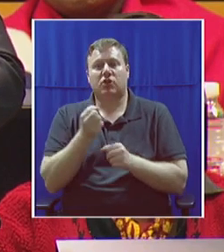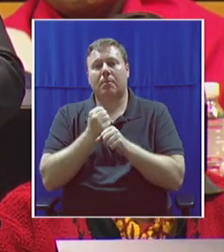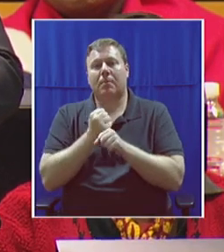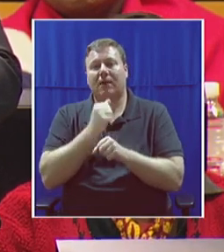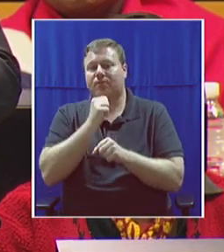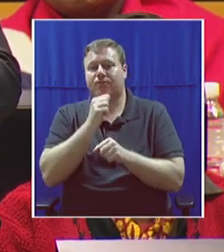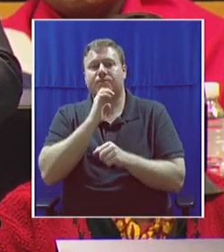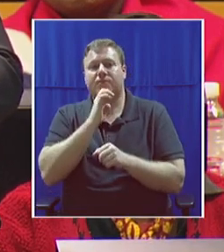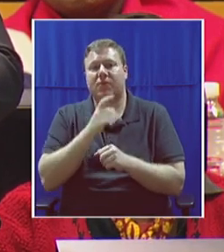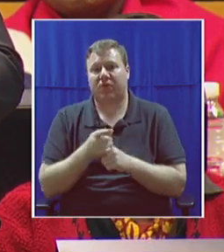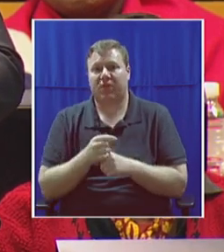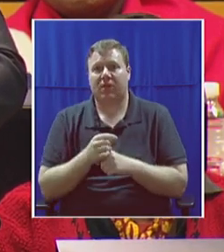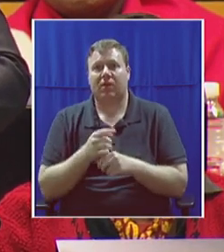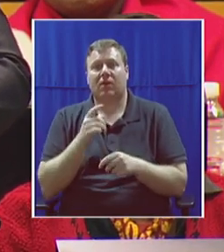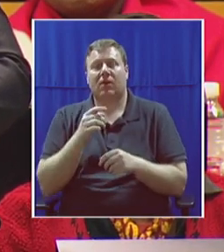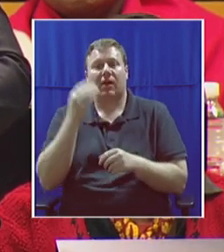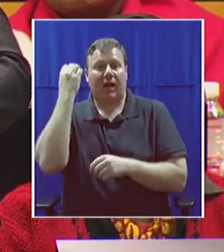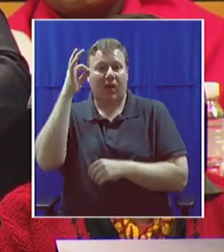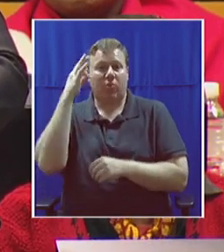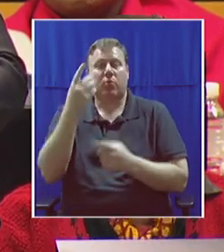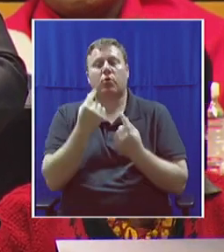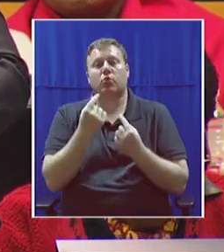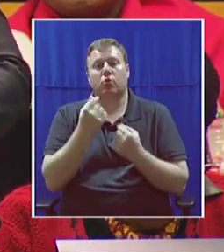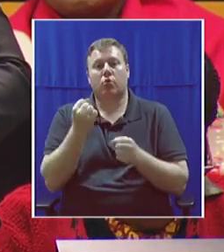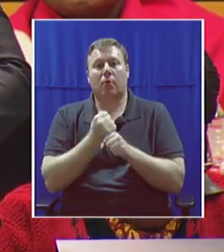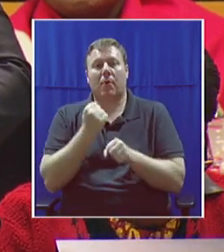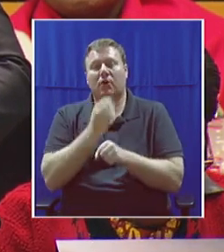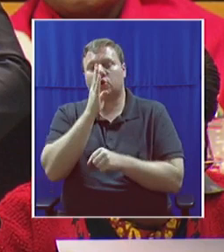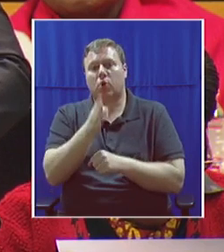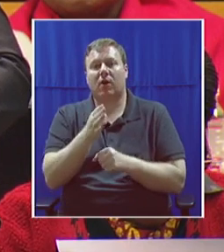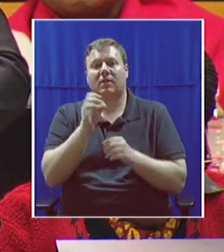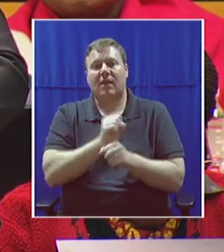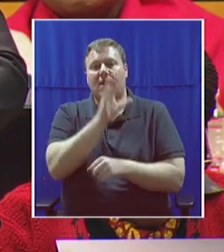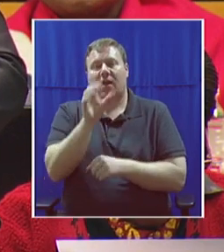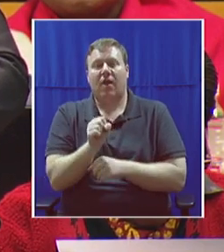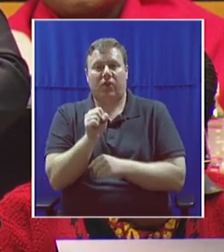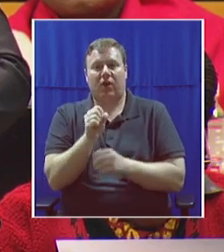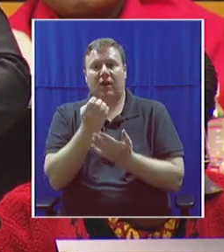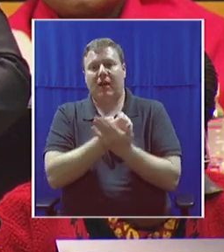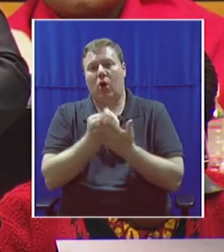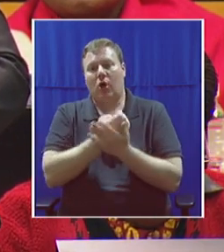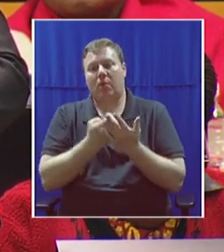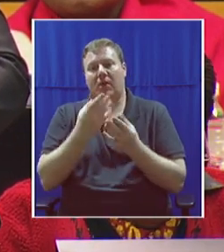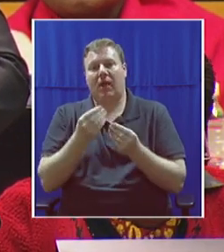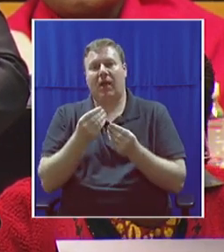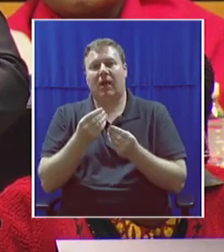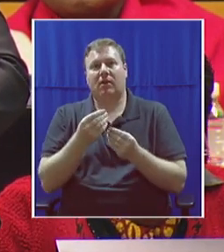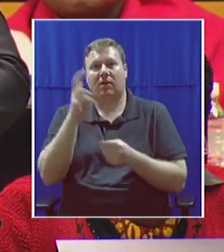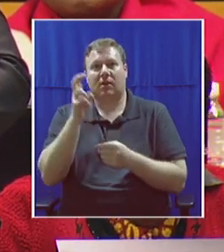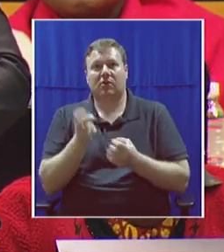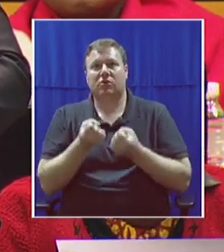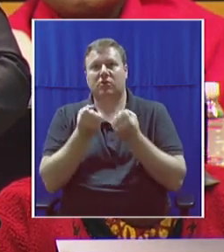South African economy has security of supply of fuel in order to protect our people from the ABS and